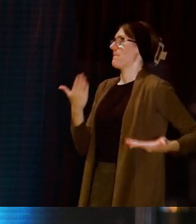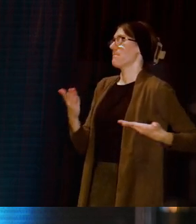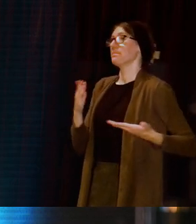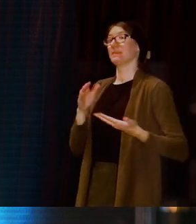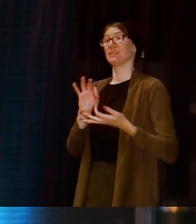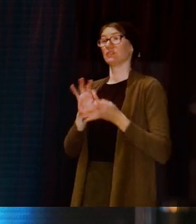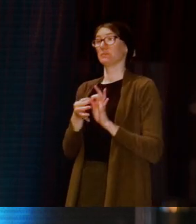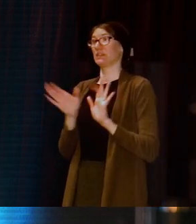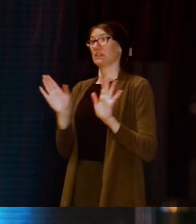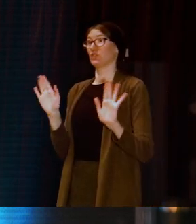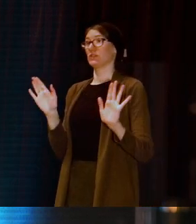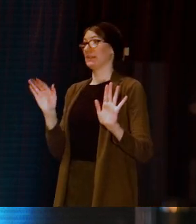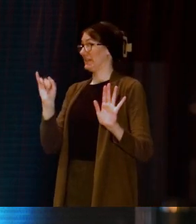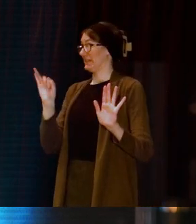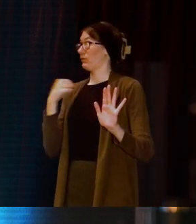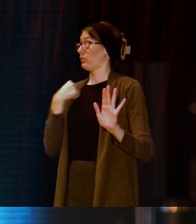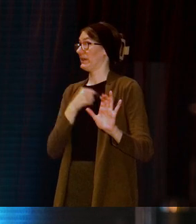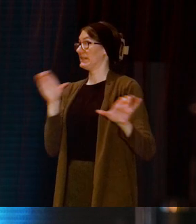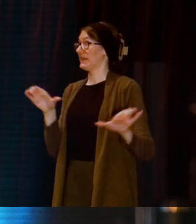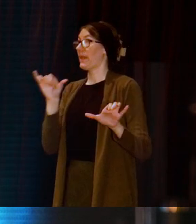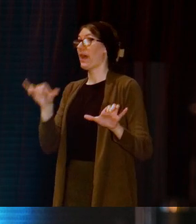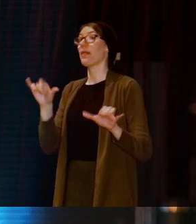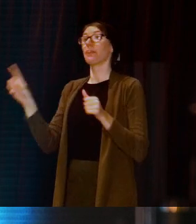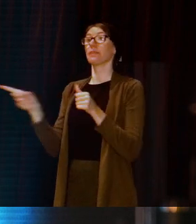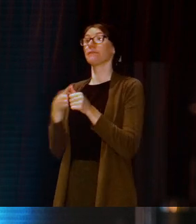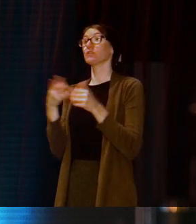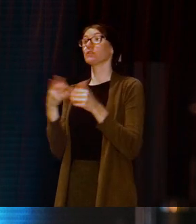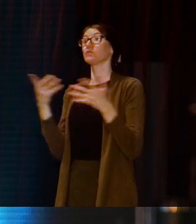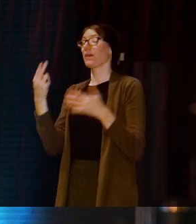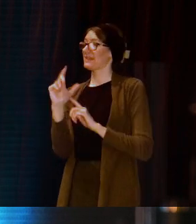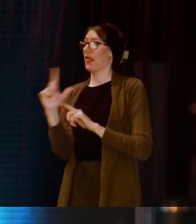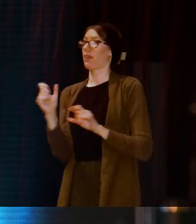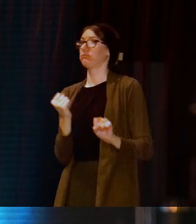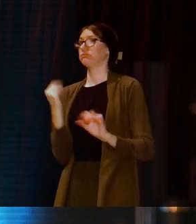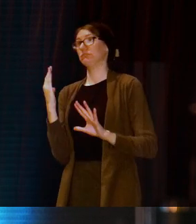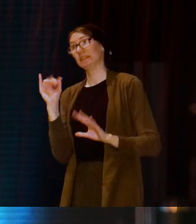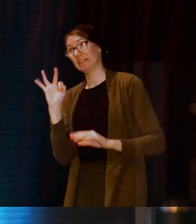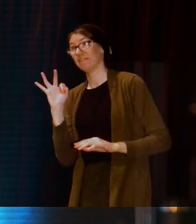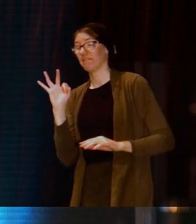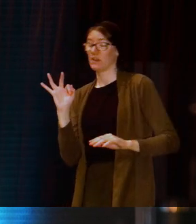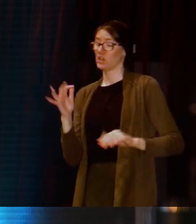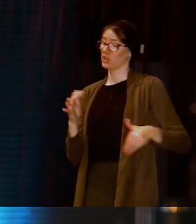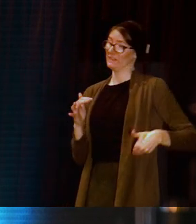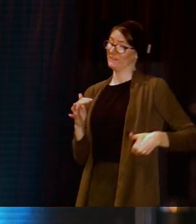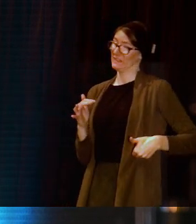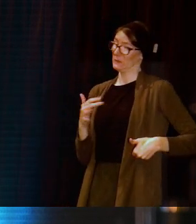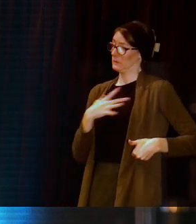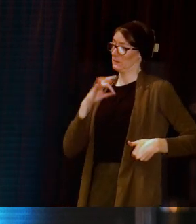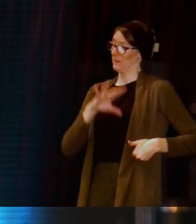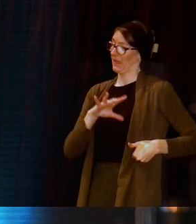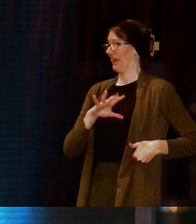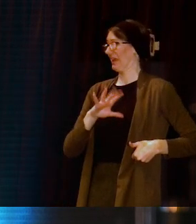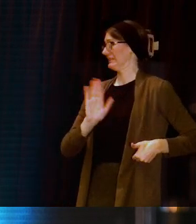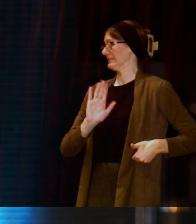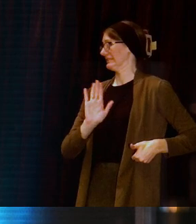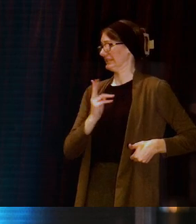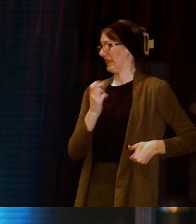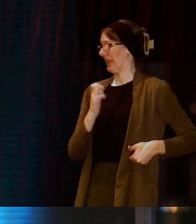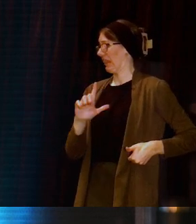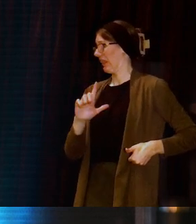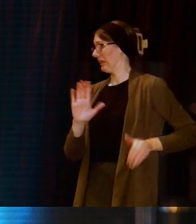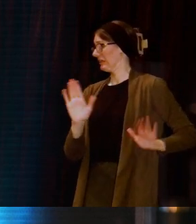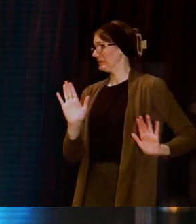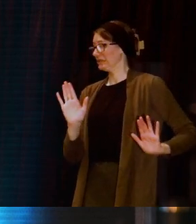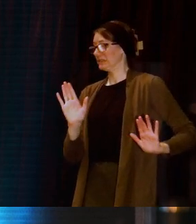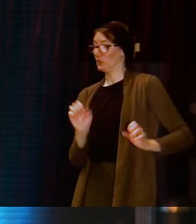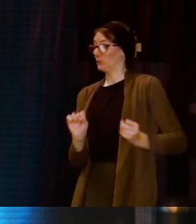Because I'll tell you, I'd be the first one. If that's the way we did it, the first doctrine that would go would be hell. I don't like that doctrine. It doesn't feel good in my gut. And I'd like to say,